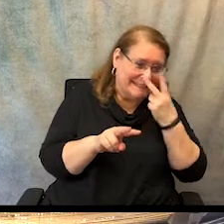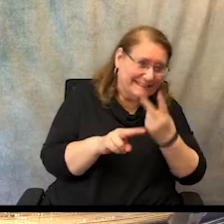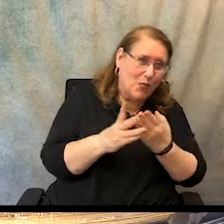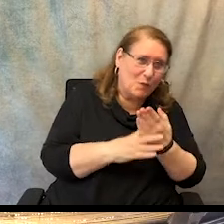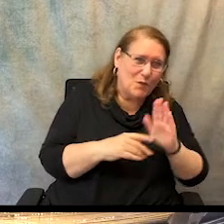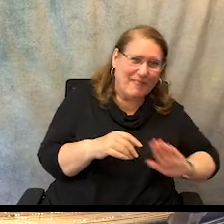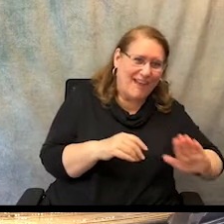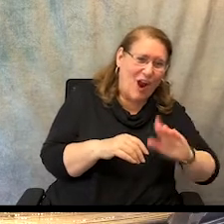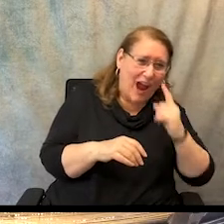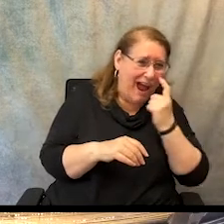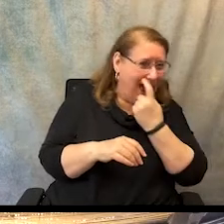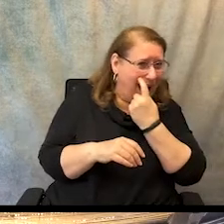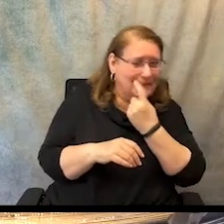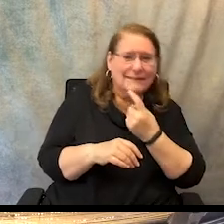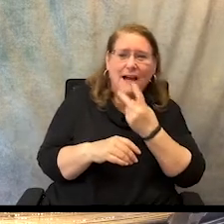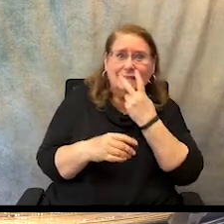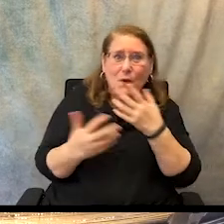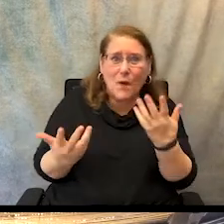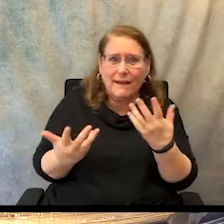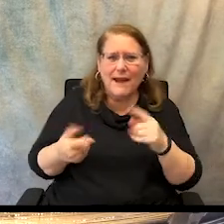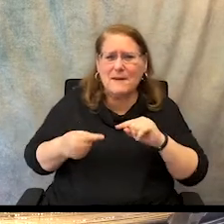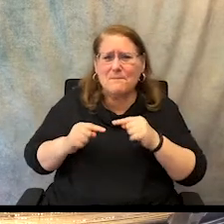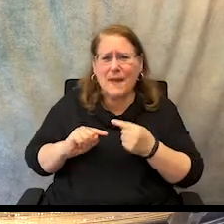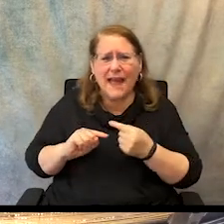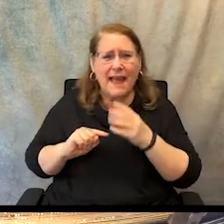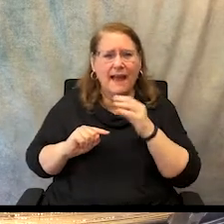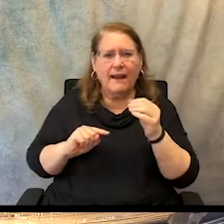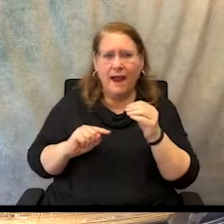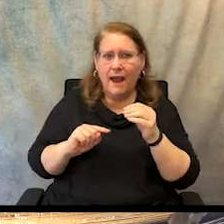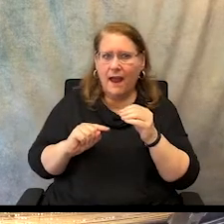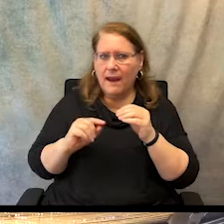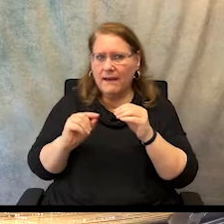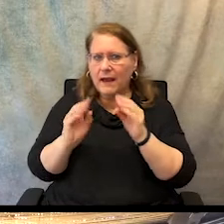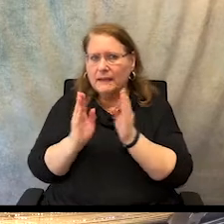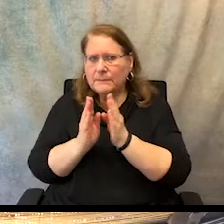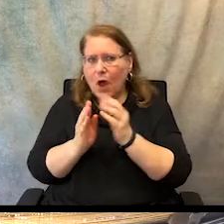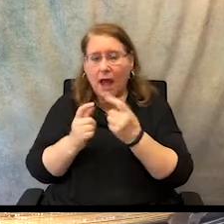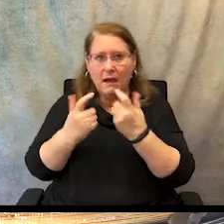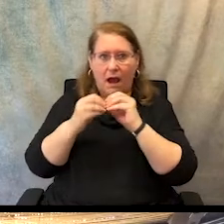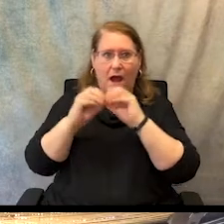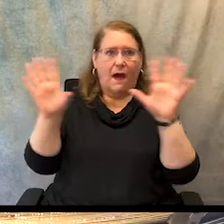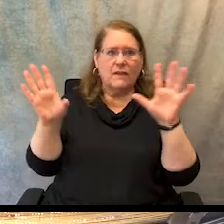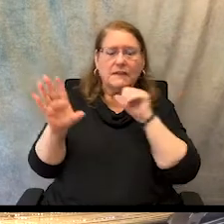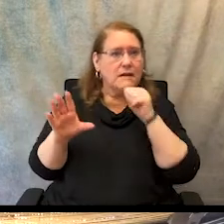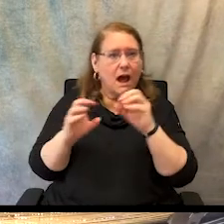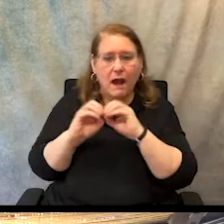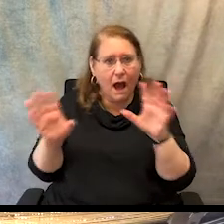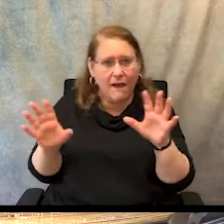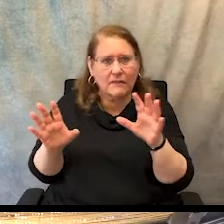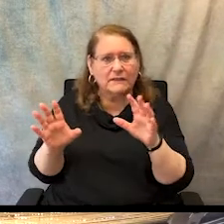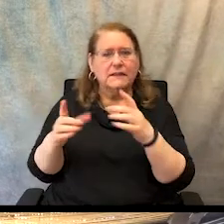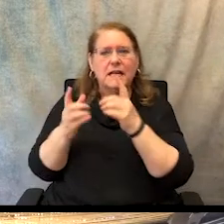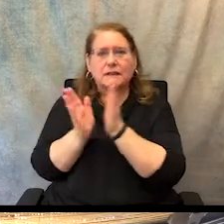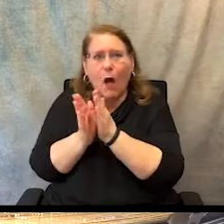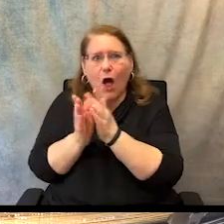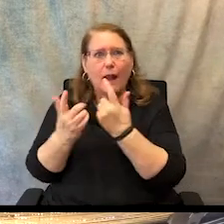the, you know, the pain and the nuances of these micro and macro conflicts that make up the story. But at the